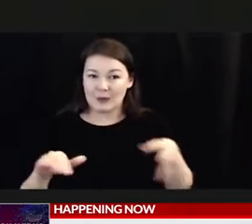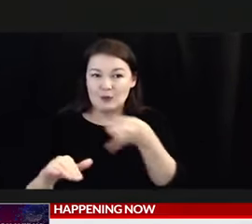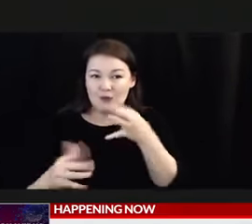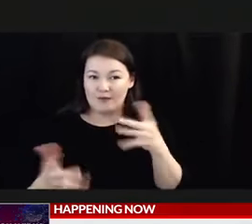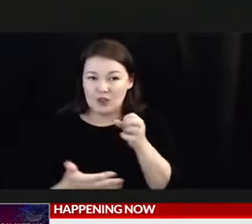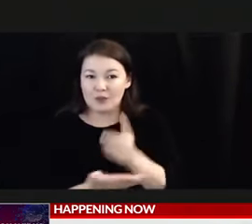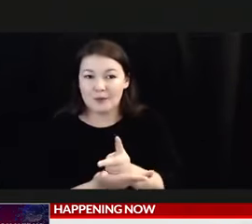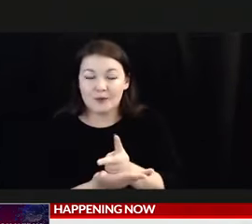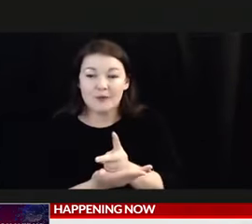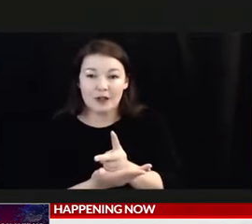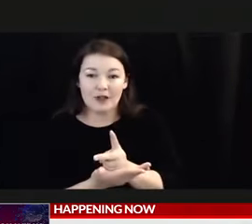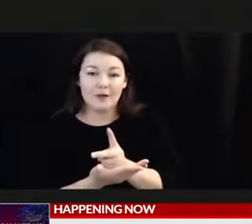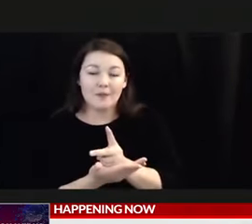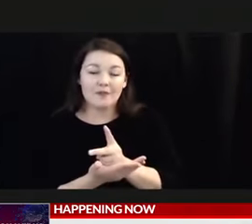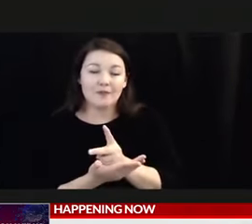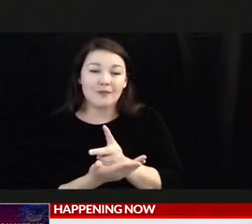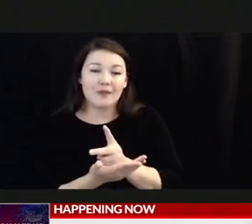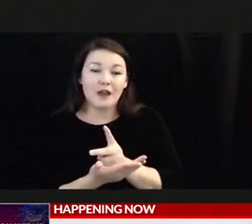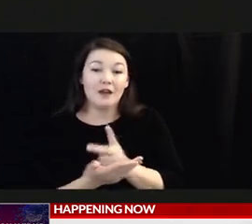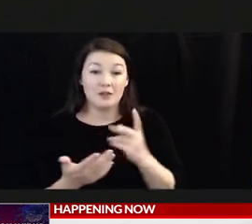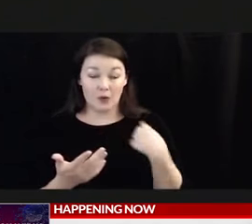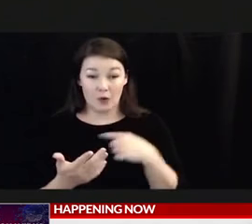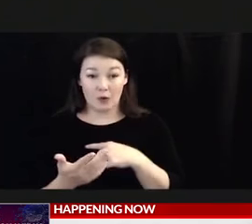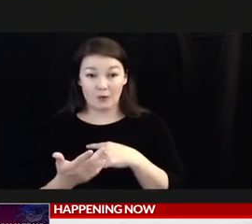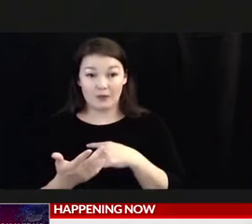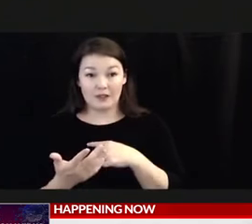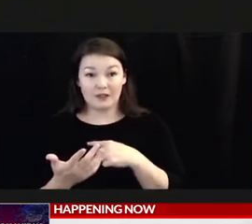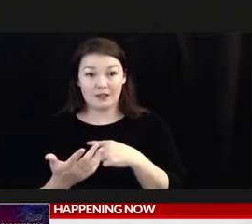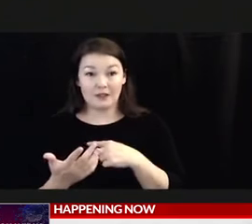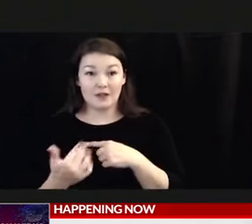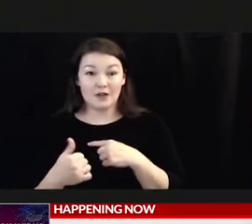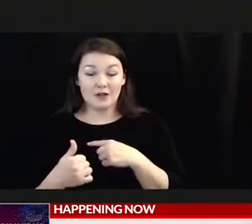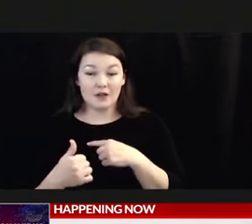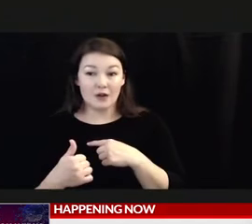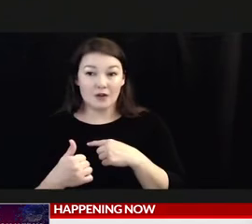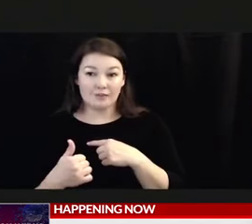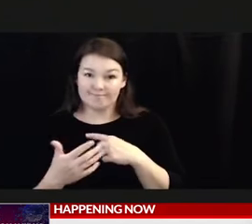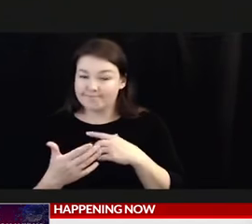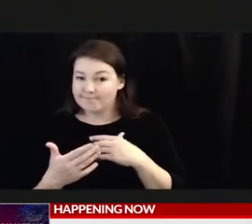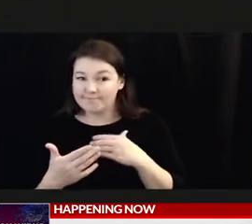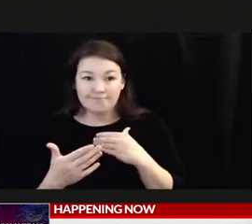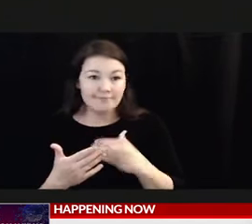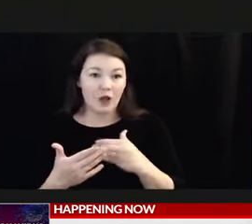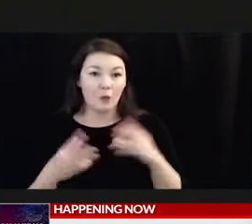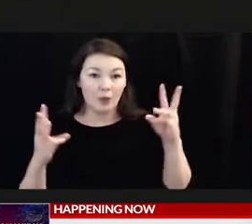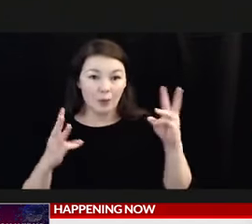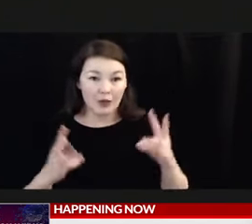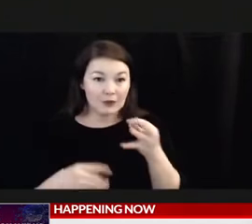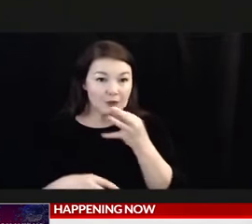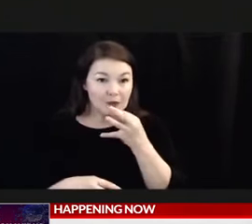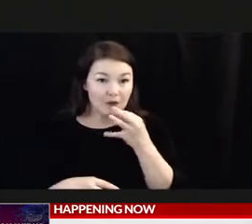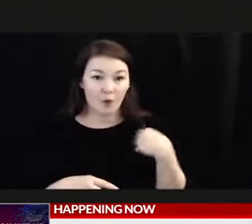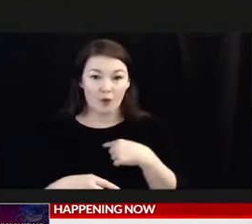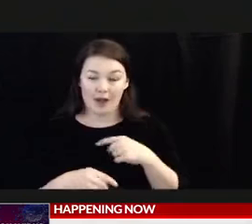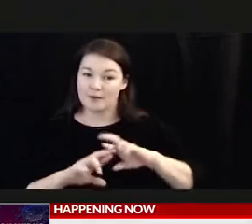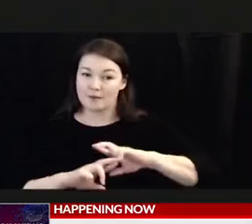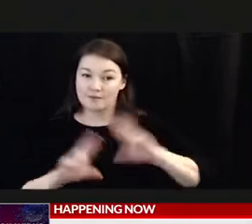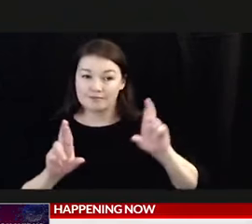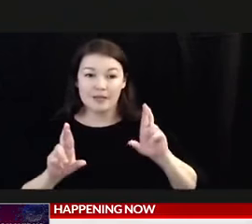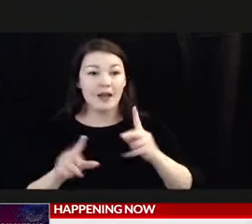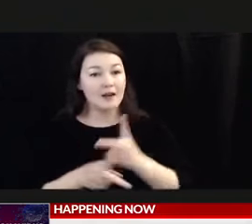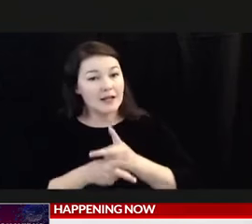covid19.colorado.gov/vaccine. As we approach the holidays in cold weather, we all need to be careful to protect ourselves and our family. If